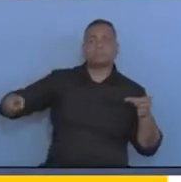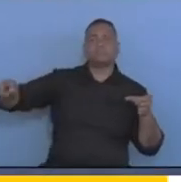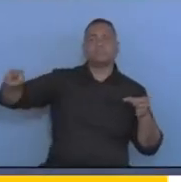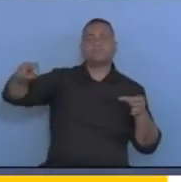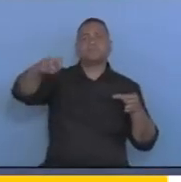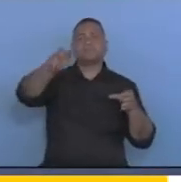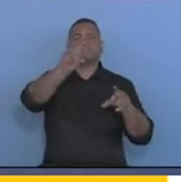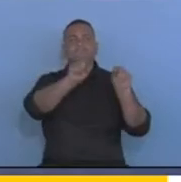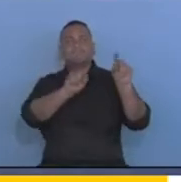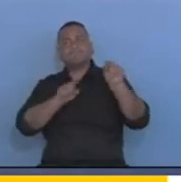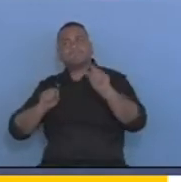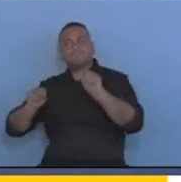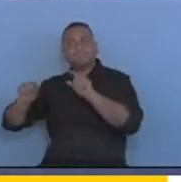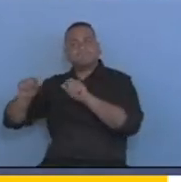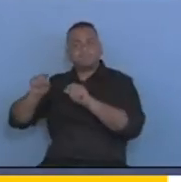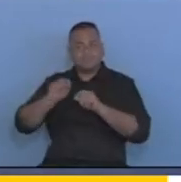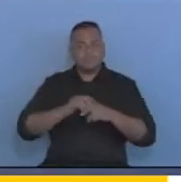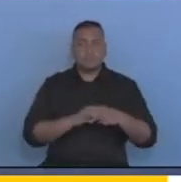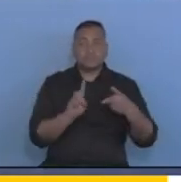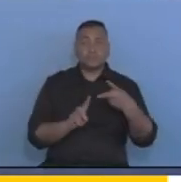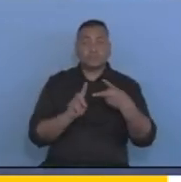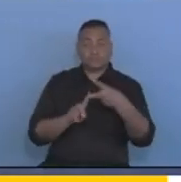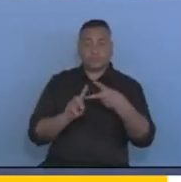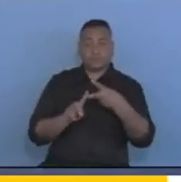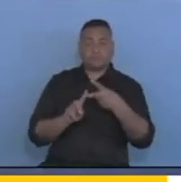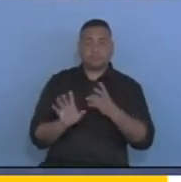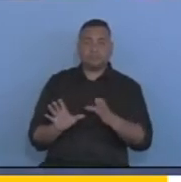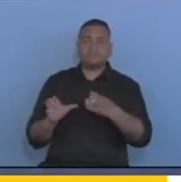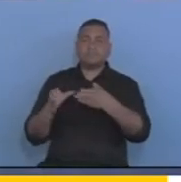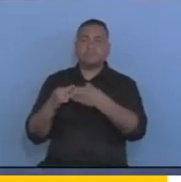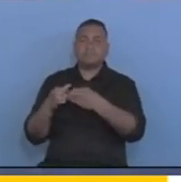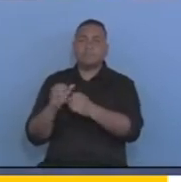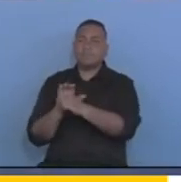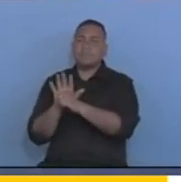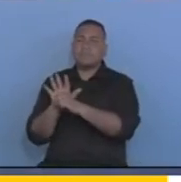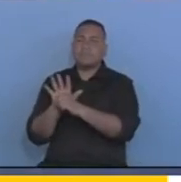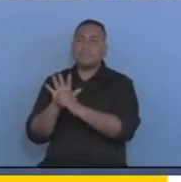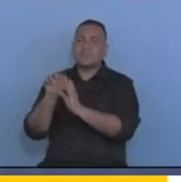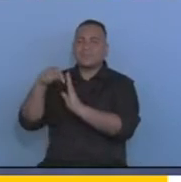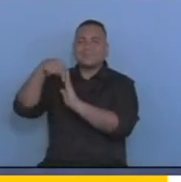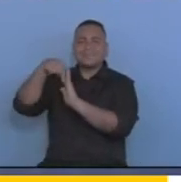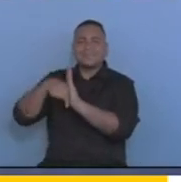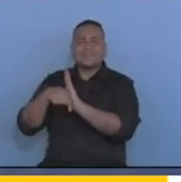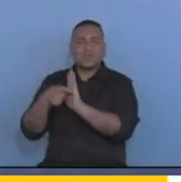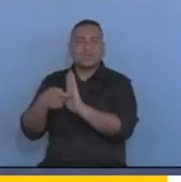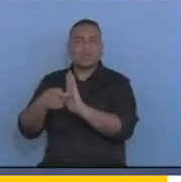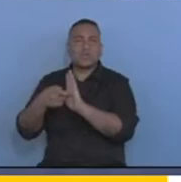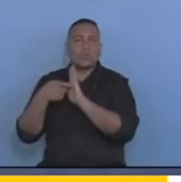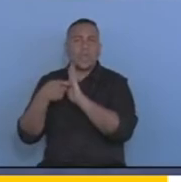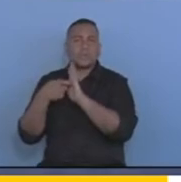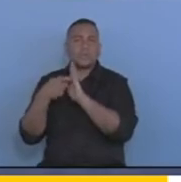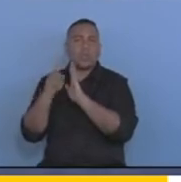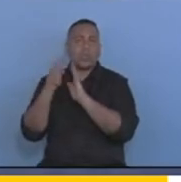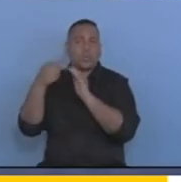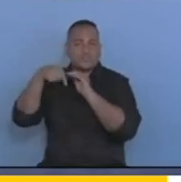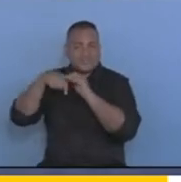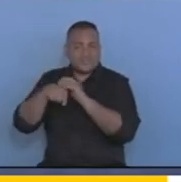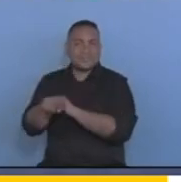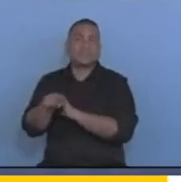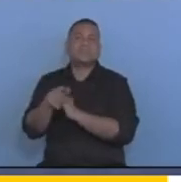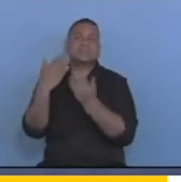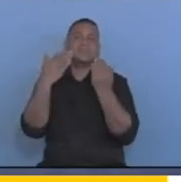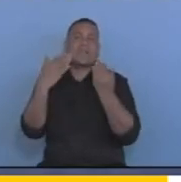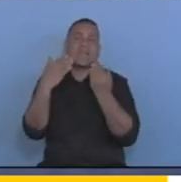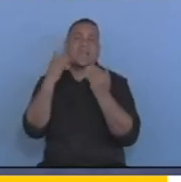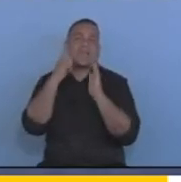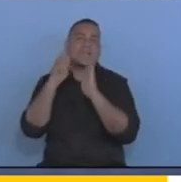them a preview of what is required from them through the course. Okay. The second portion